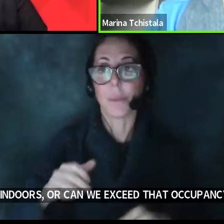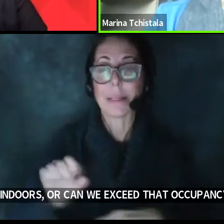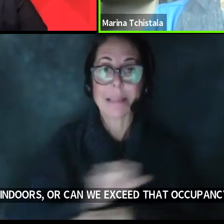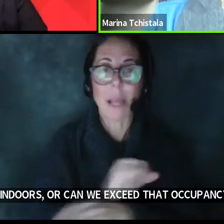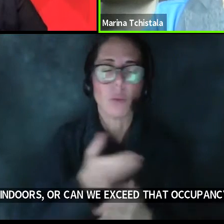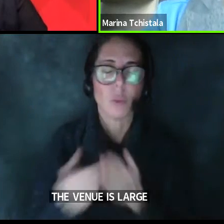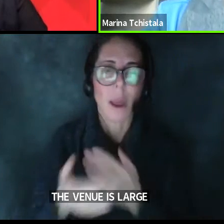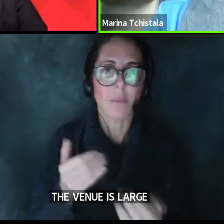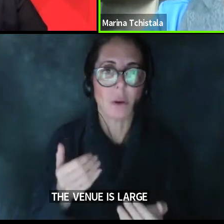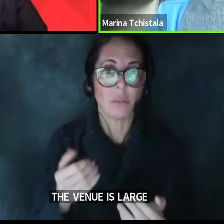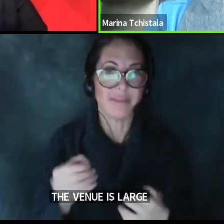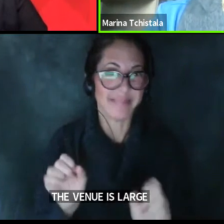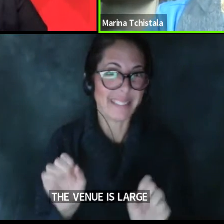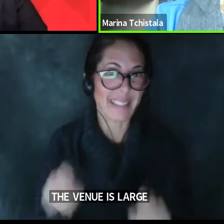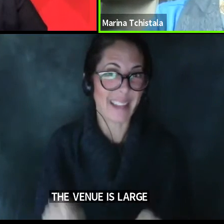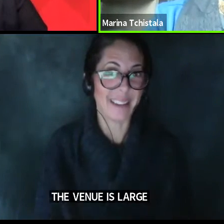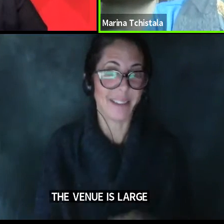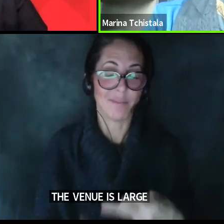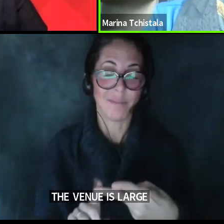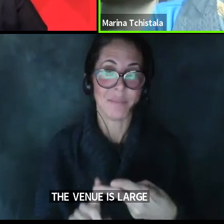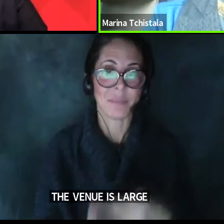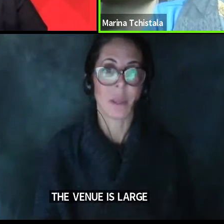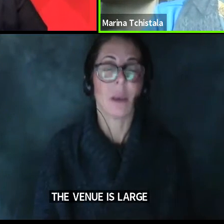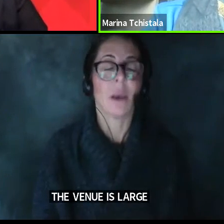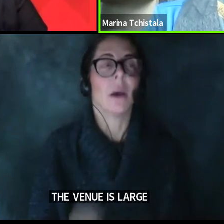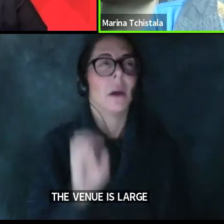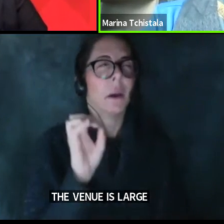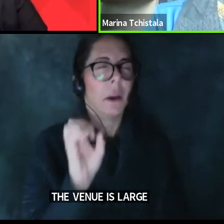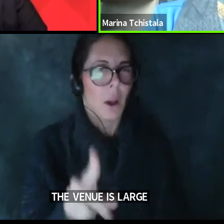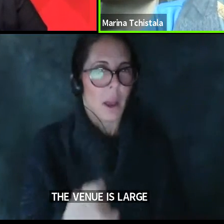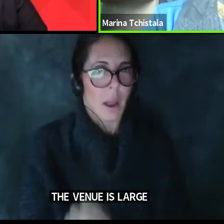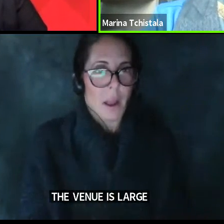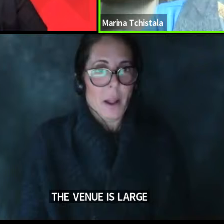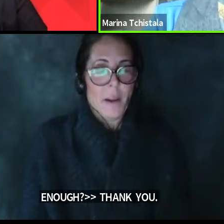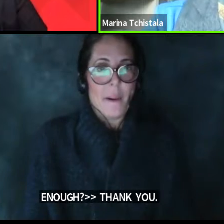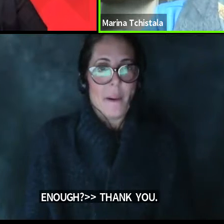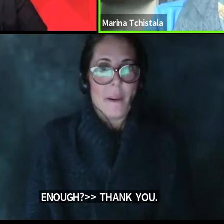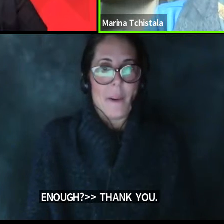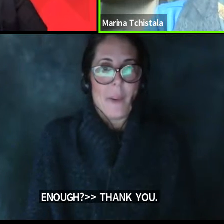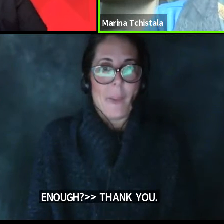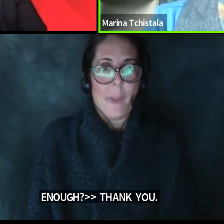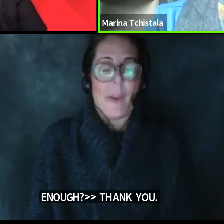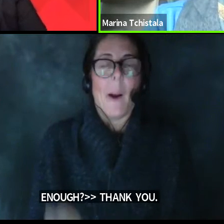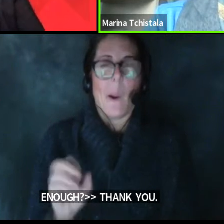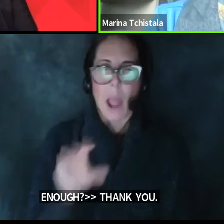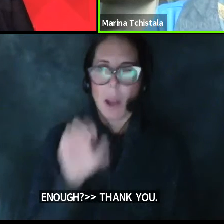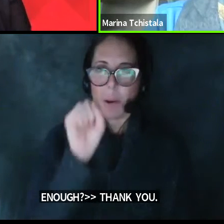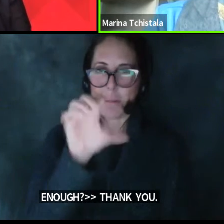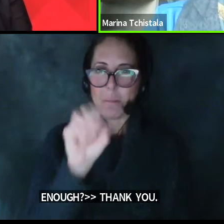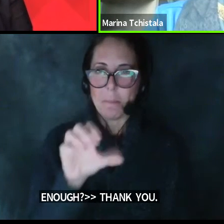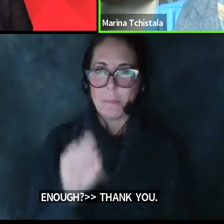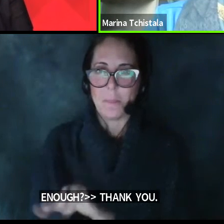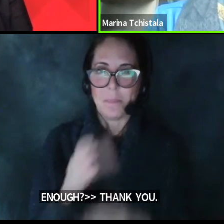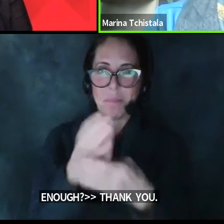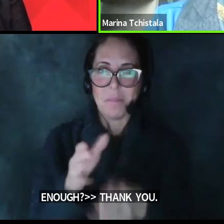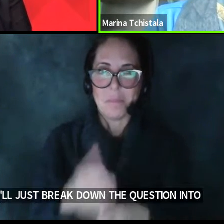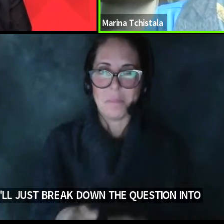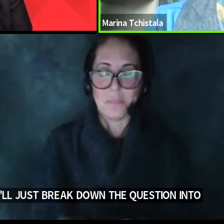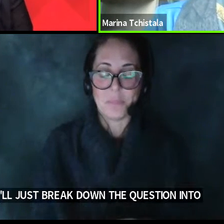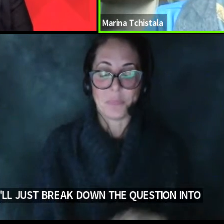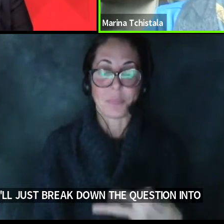Thank you. I'll just break down the question into several parts. Talking